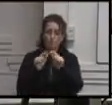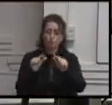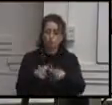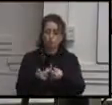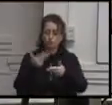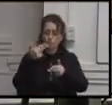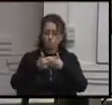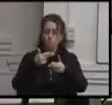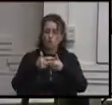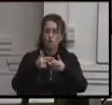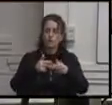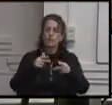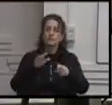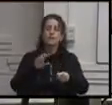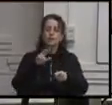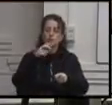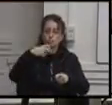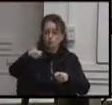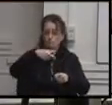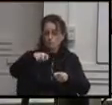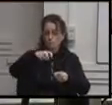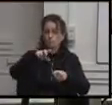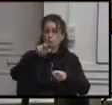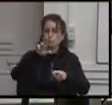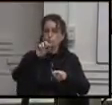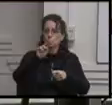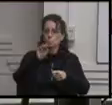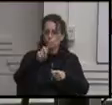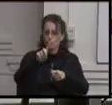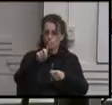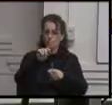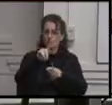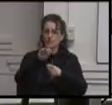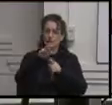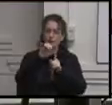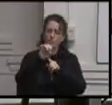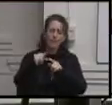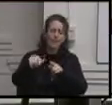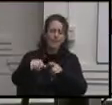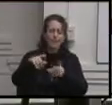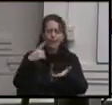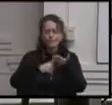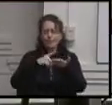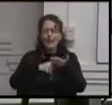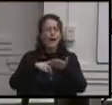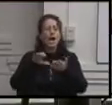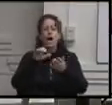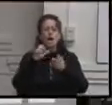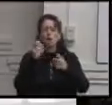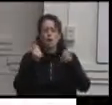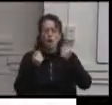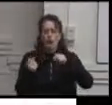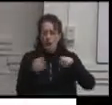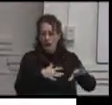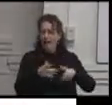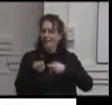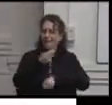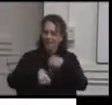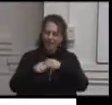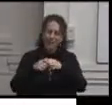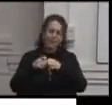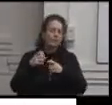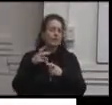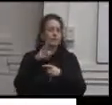group of larger businesses that are promoting alternative commuting, such as walking, biking, carpooling, and using the